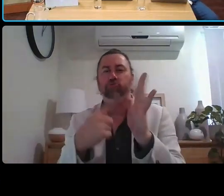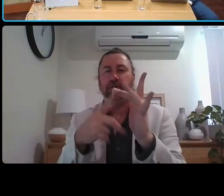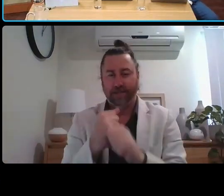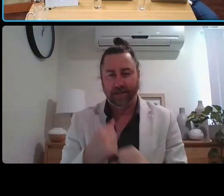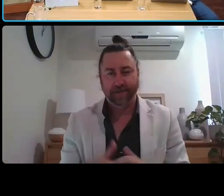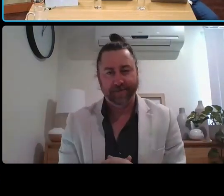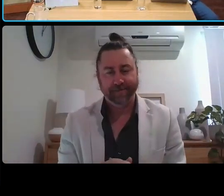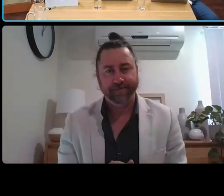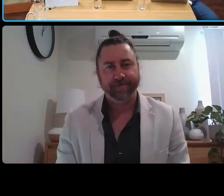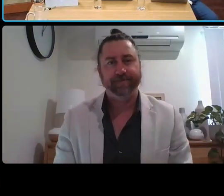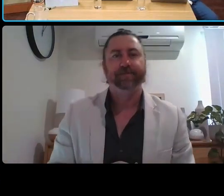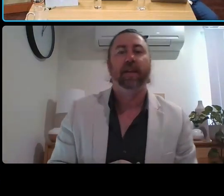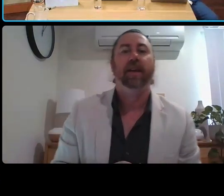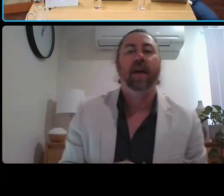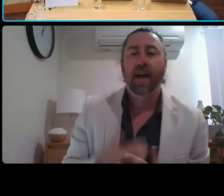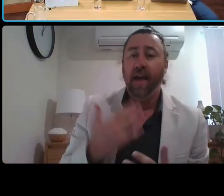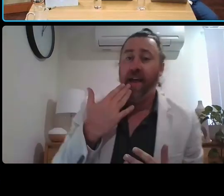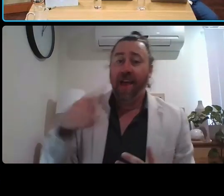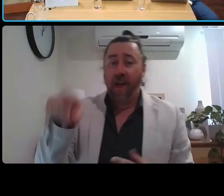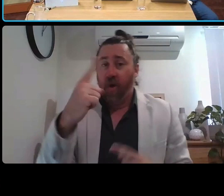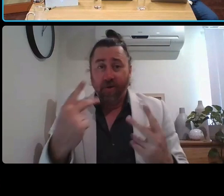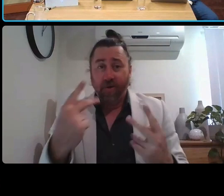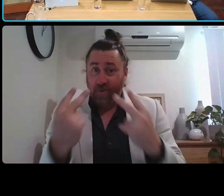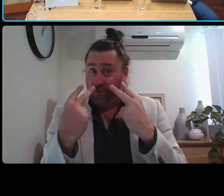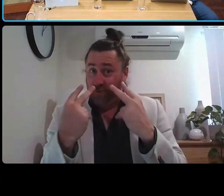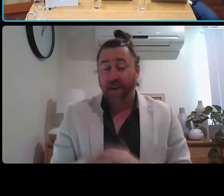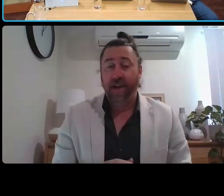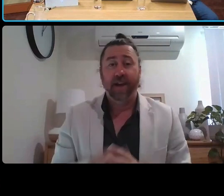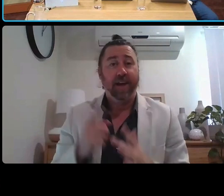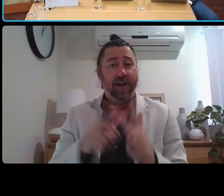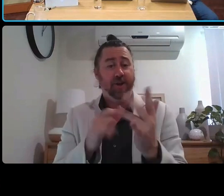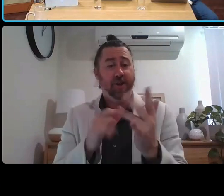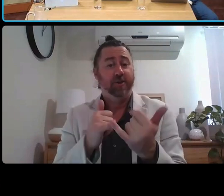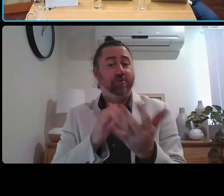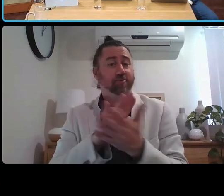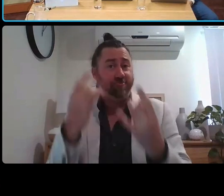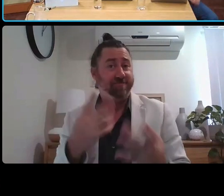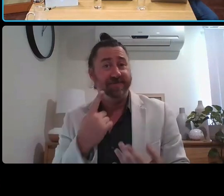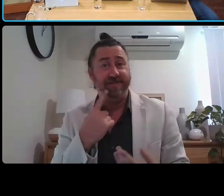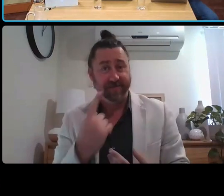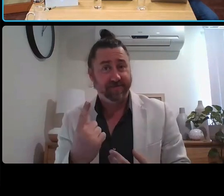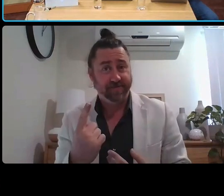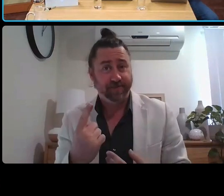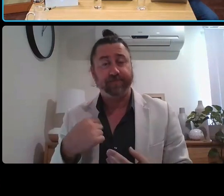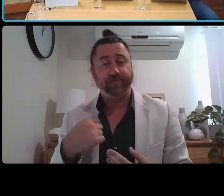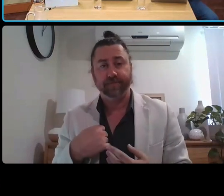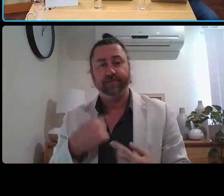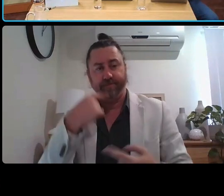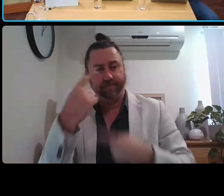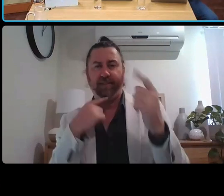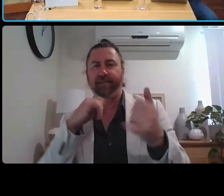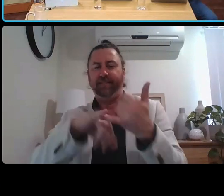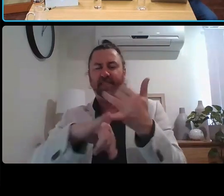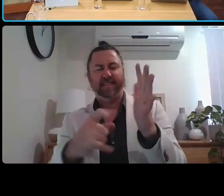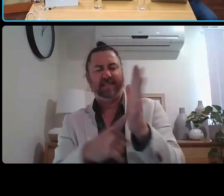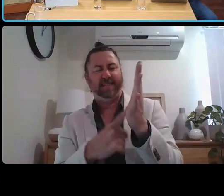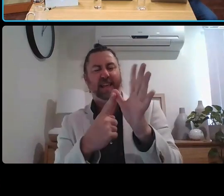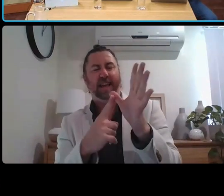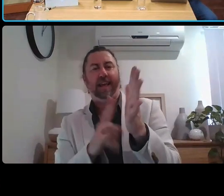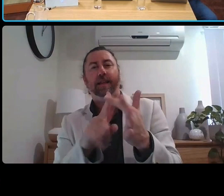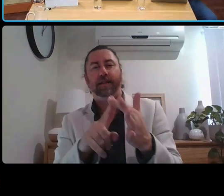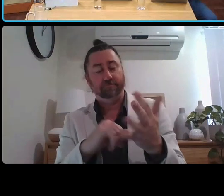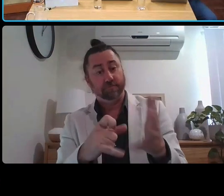and thanks again to everyone joining us. As Josh has outlined, I'll now walk through the star rating scale, calculations